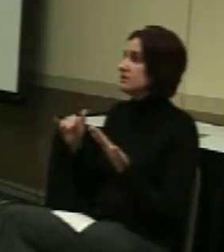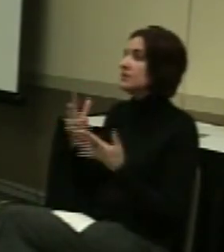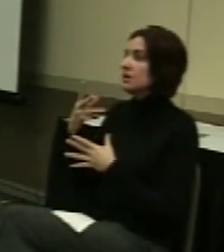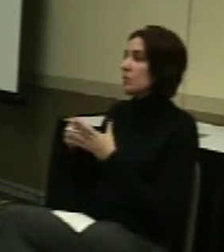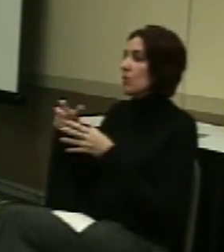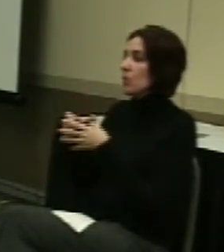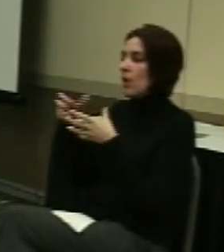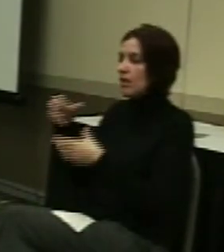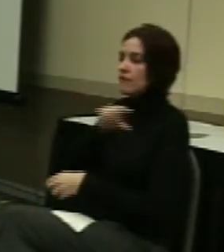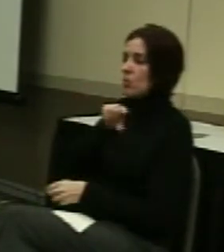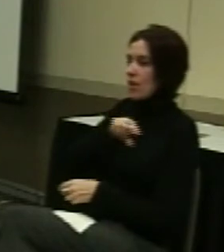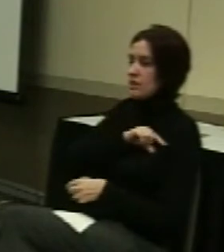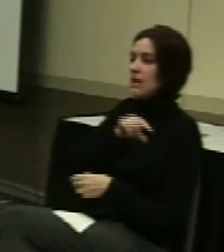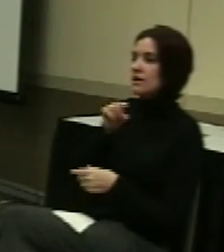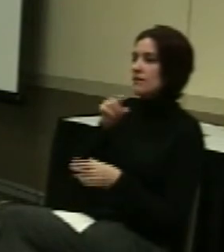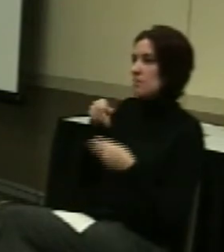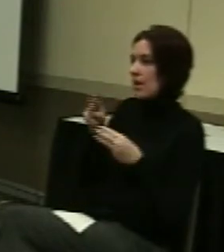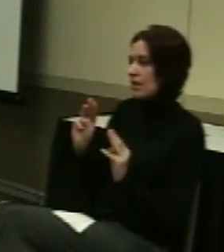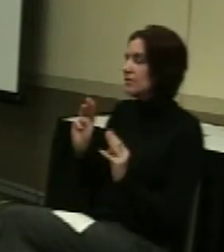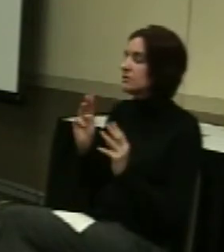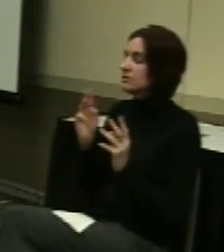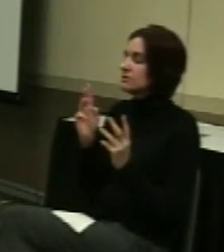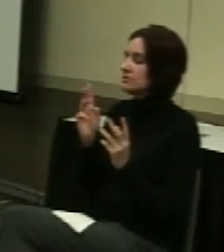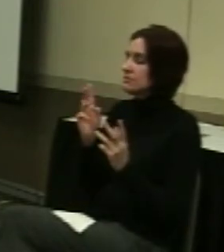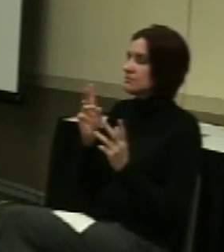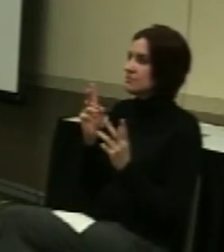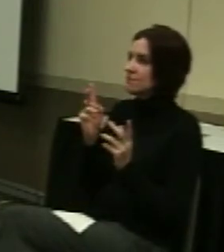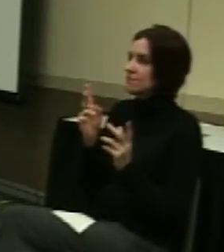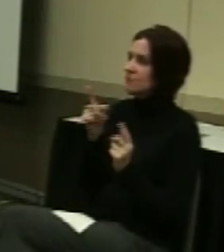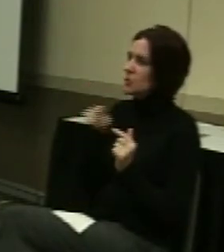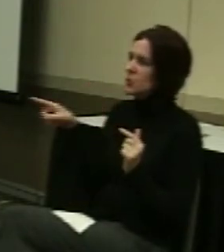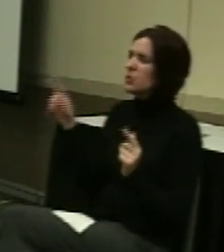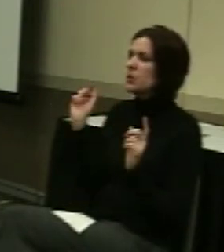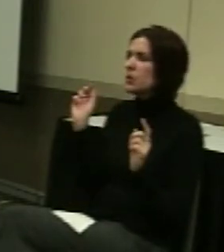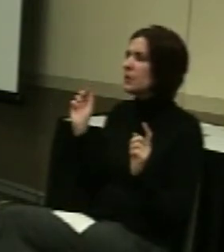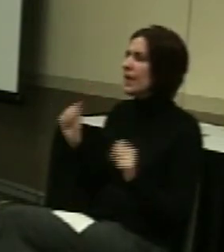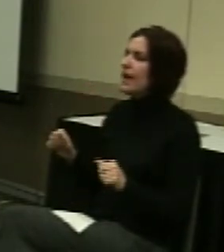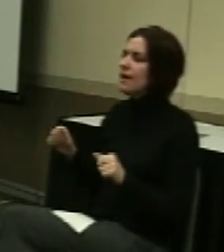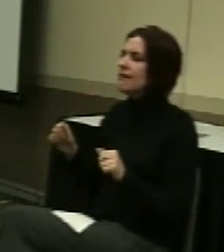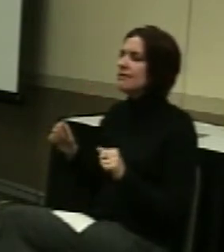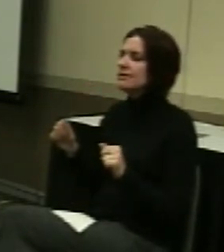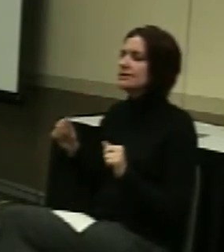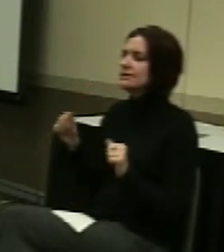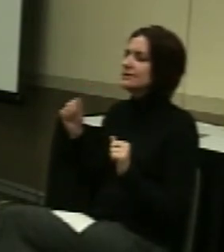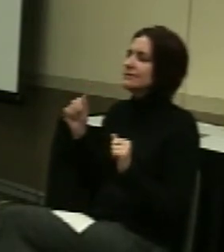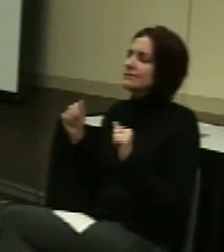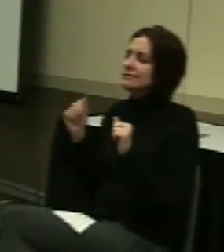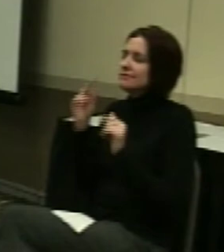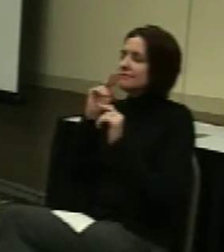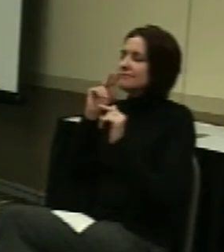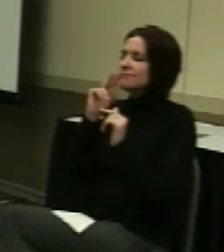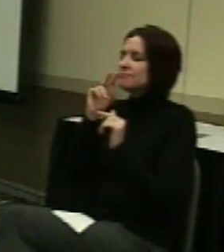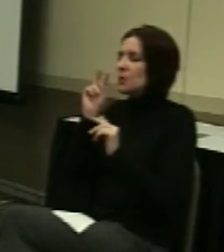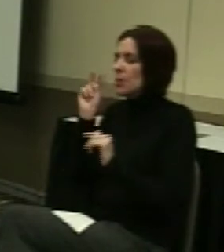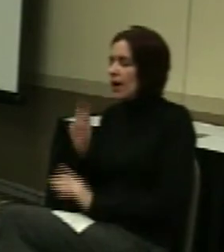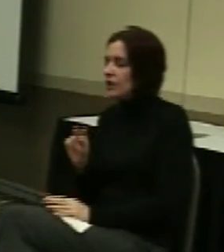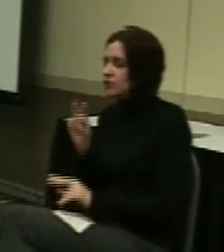and quantitative methods at your fingertips, that you can indeed be watching and observing and making sense